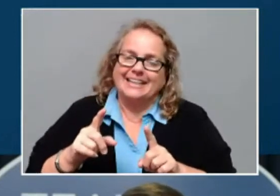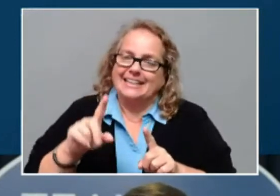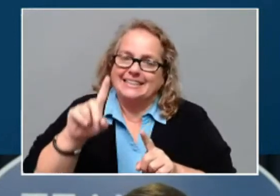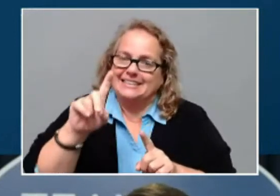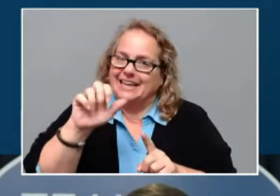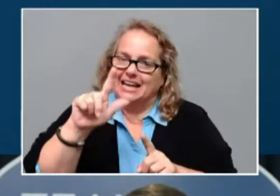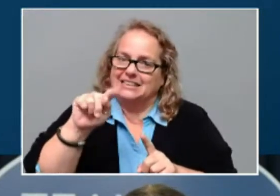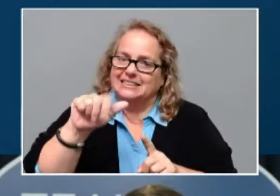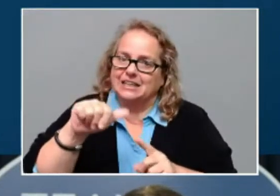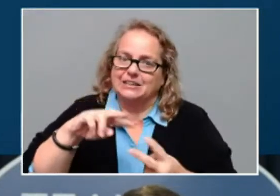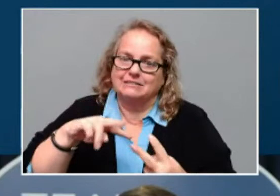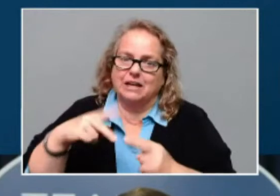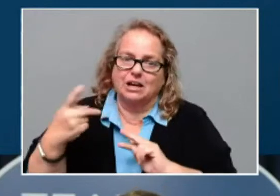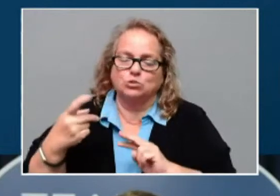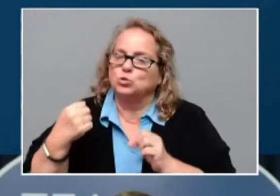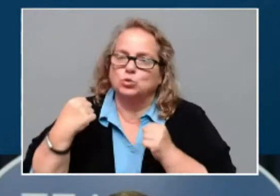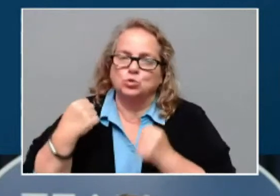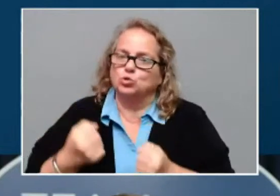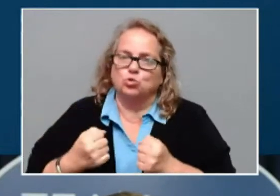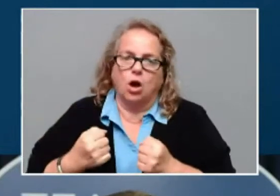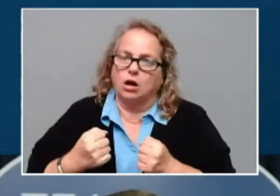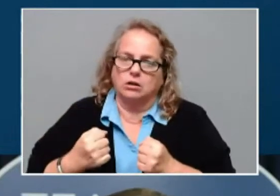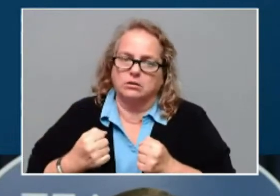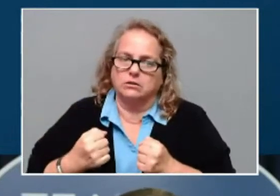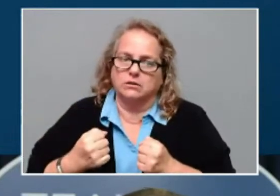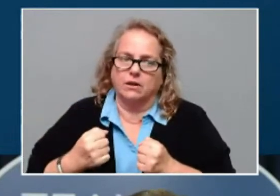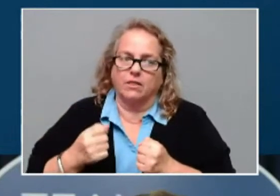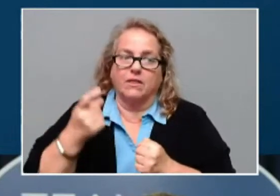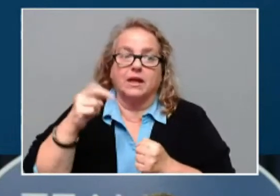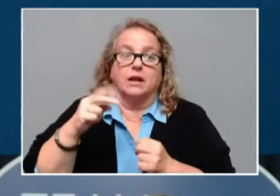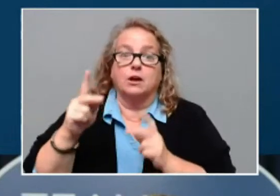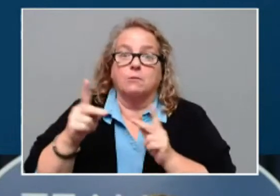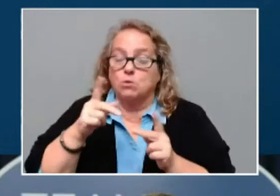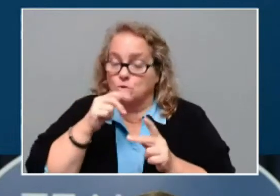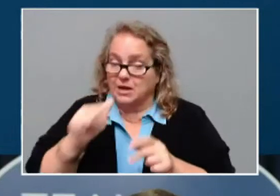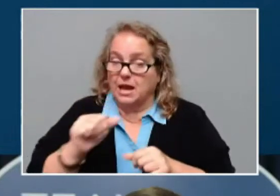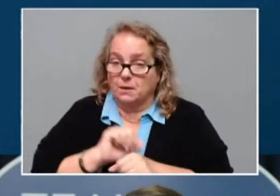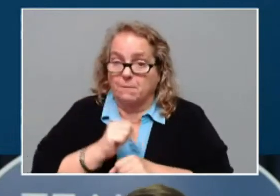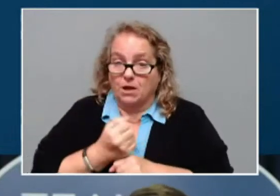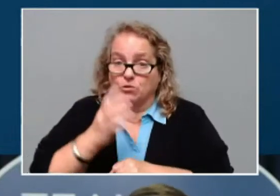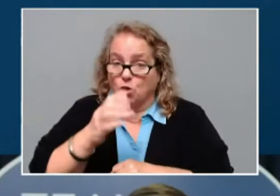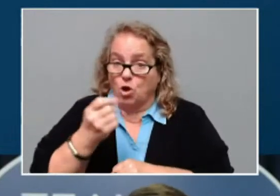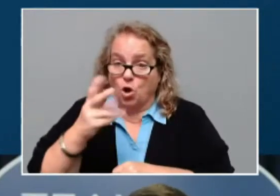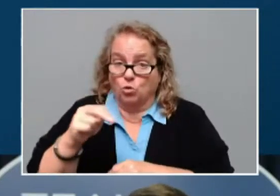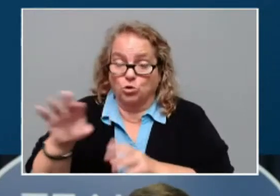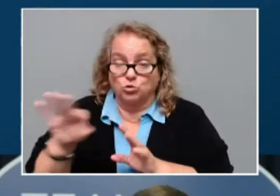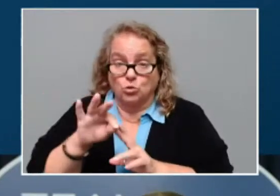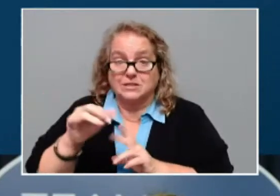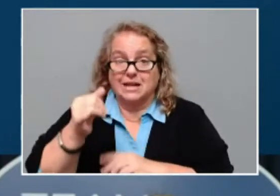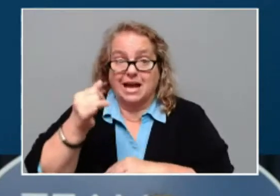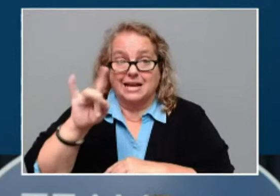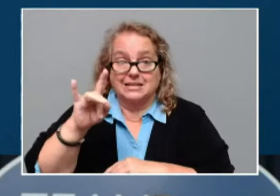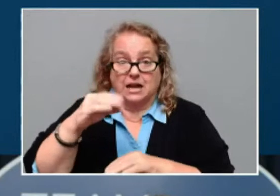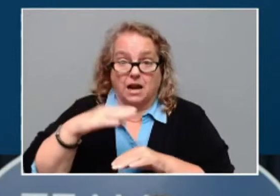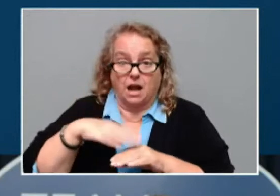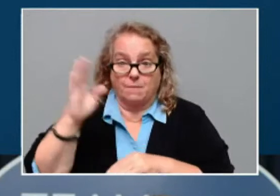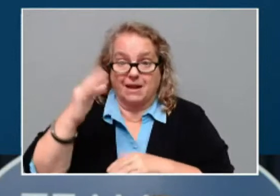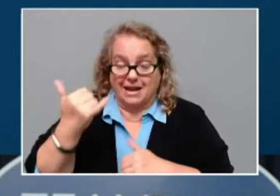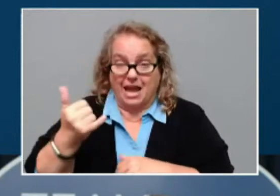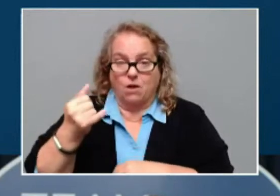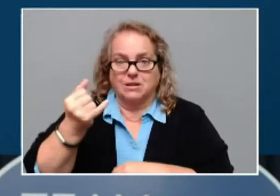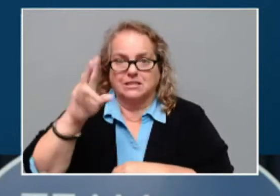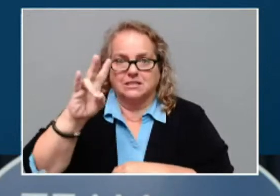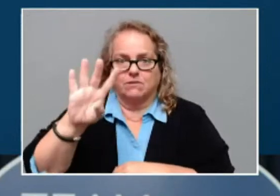make their own choice, don't need a parent to sign off on it, 18 and up, now up to 74% of